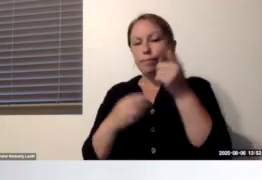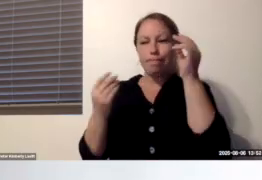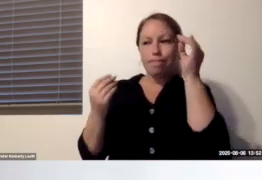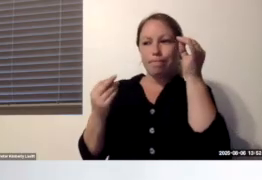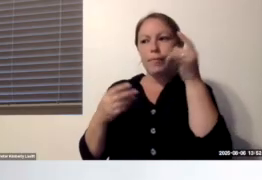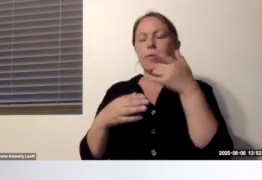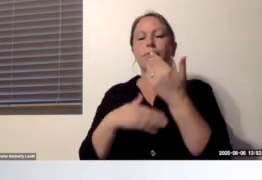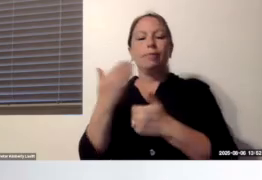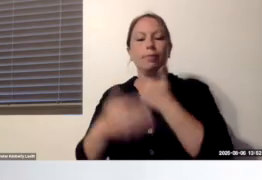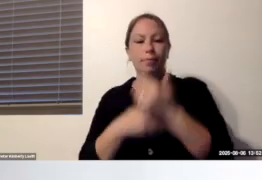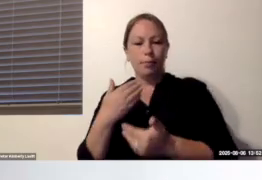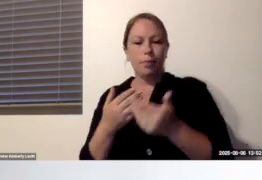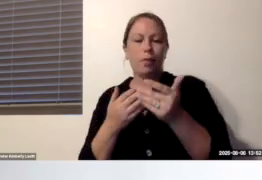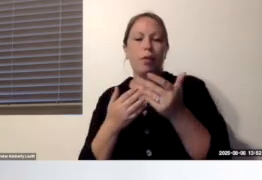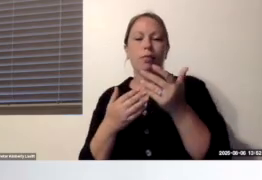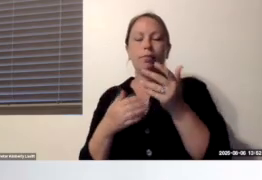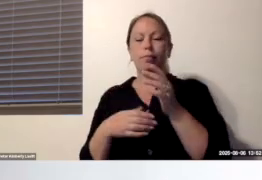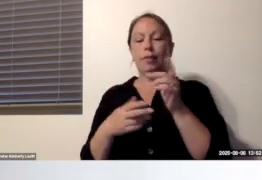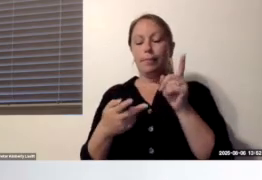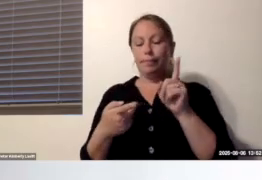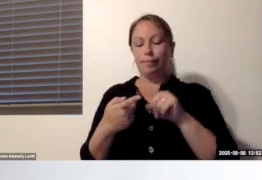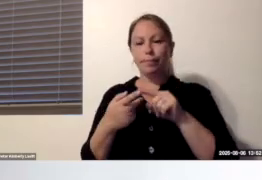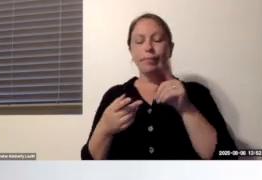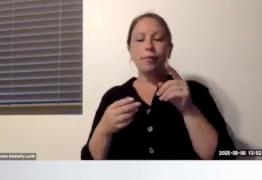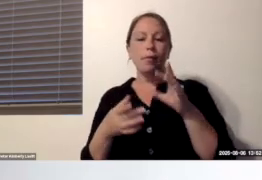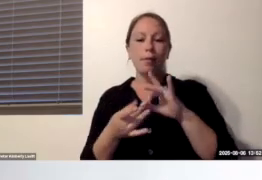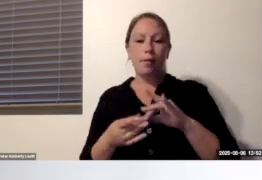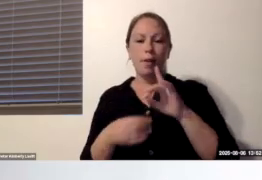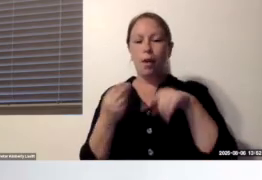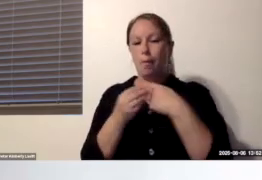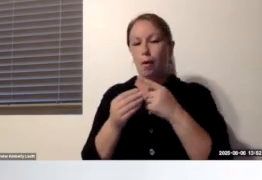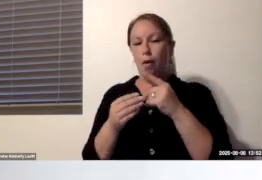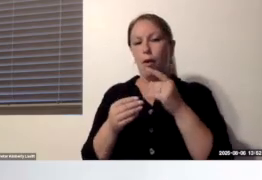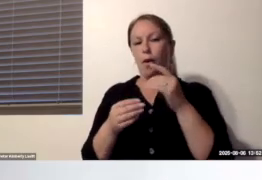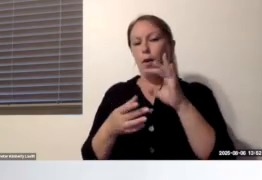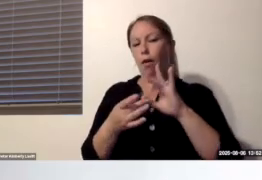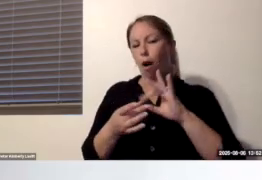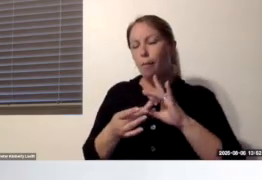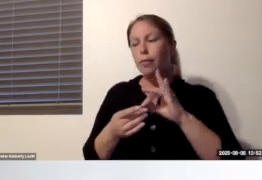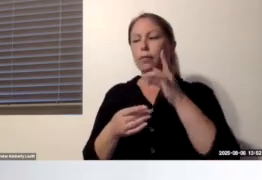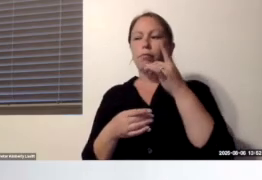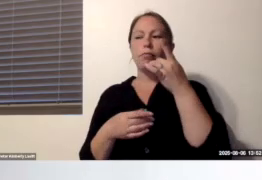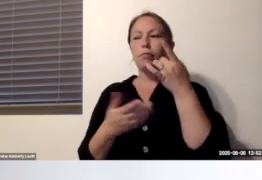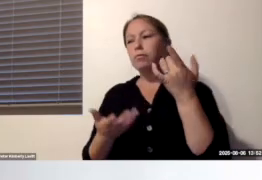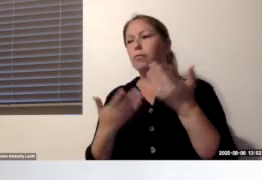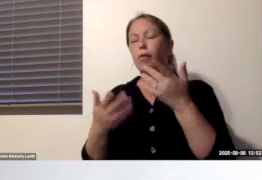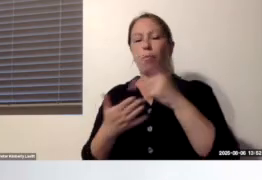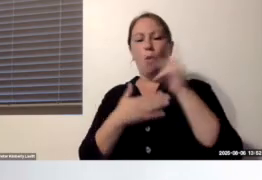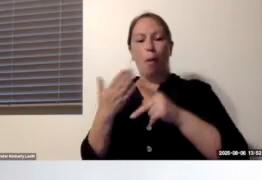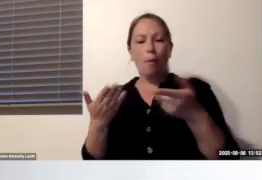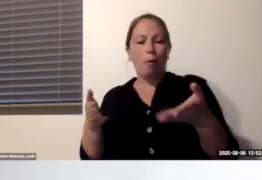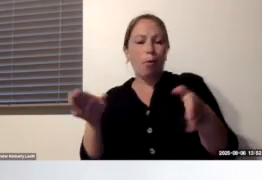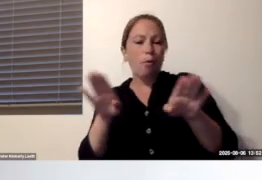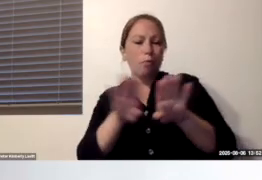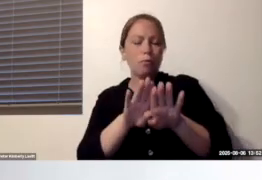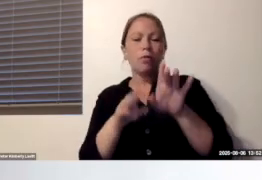discussions. Second comment was just on the program closure sort of formula that was put up there. And I think we've